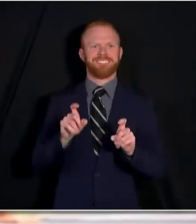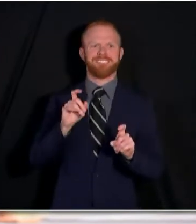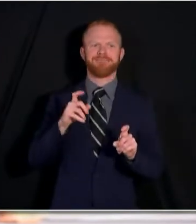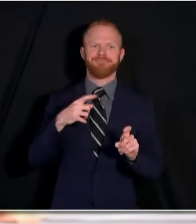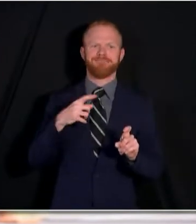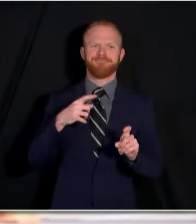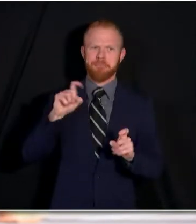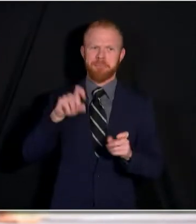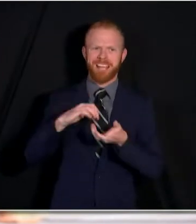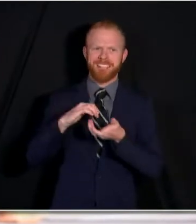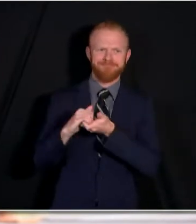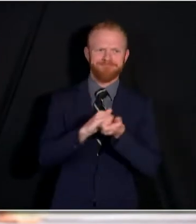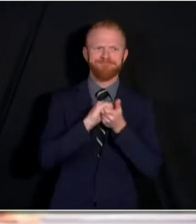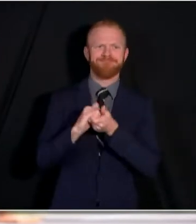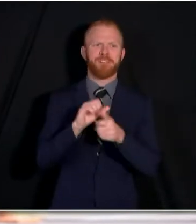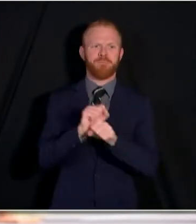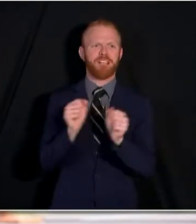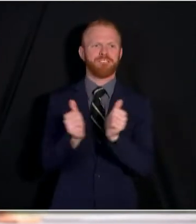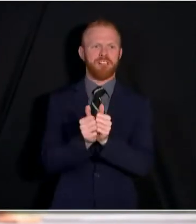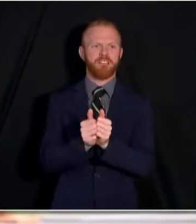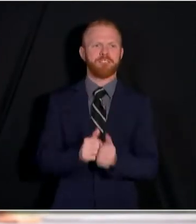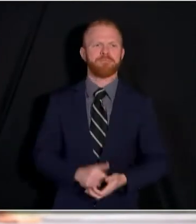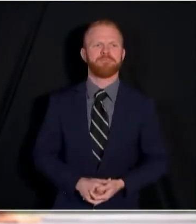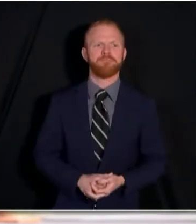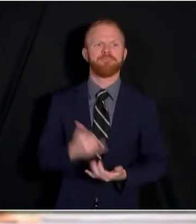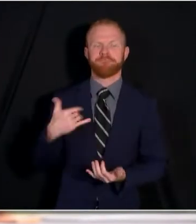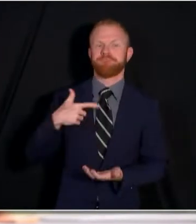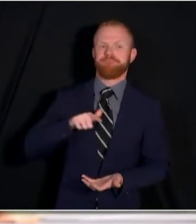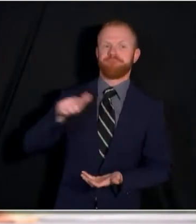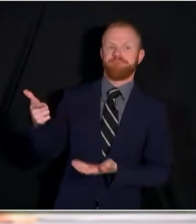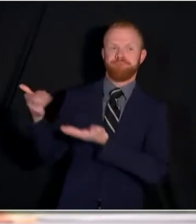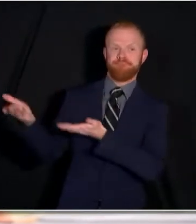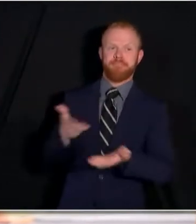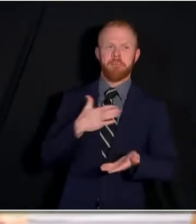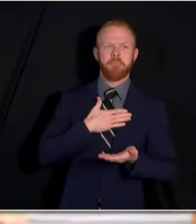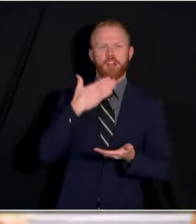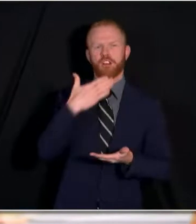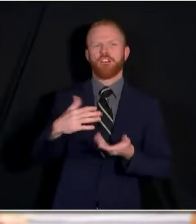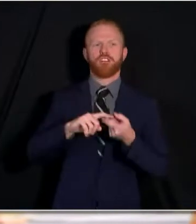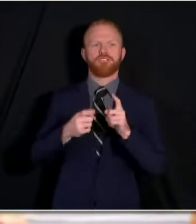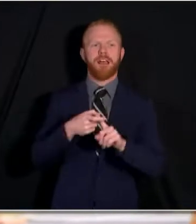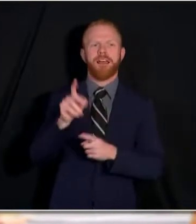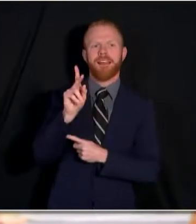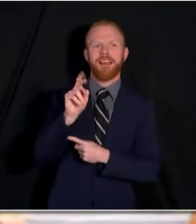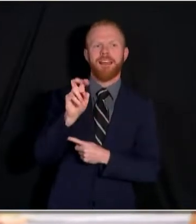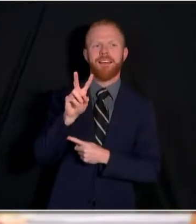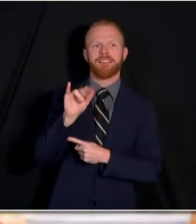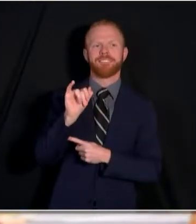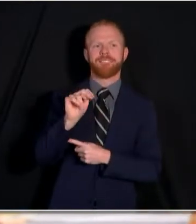and I introduce my good friend, the LA City Council member, Kevin De Leon.